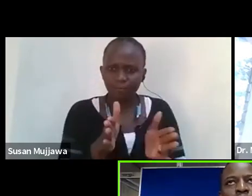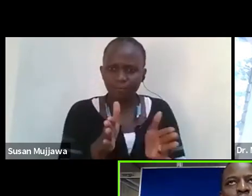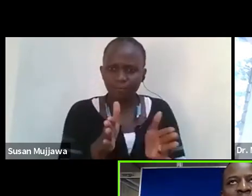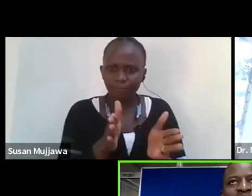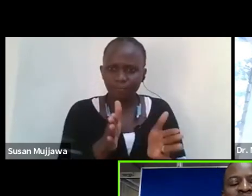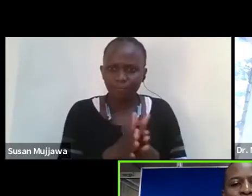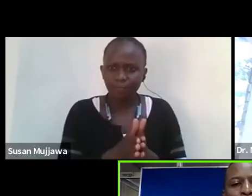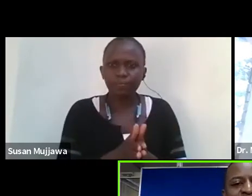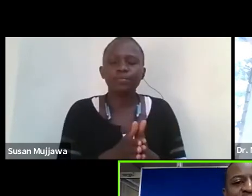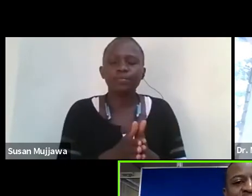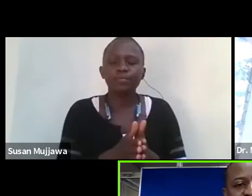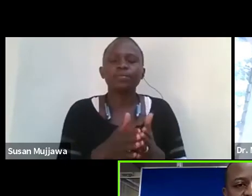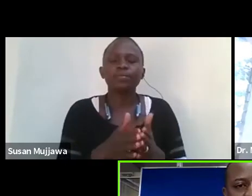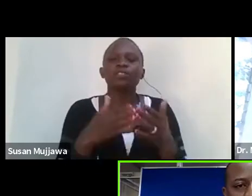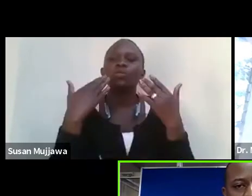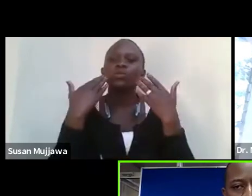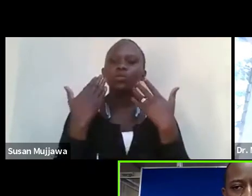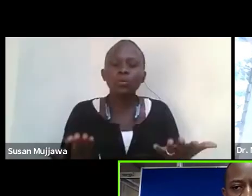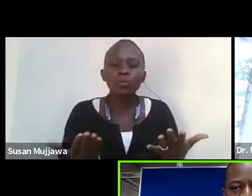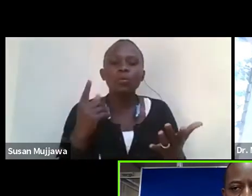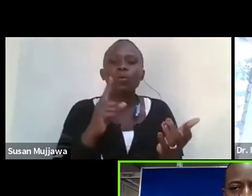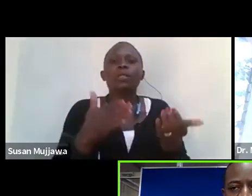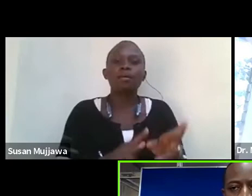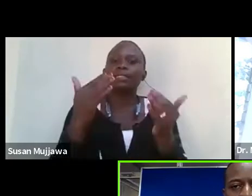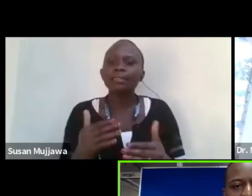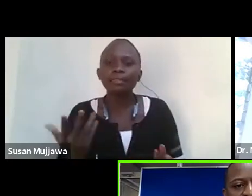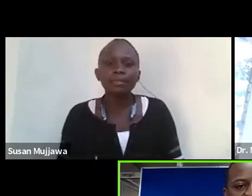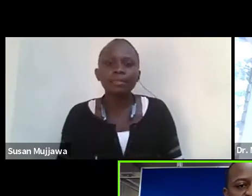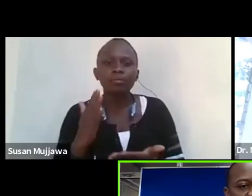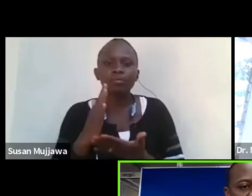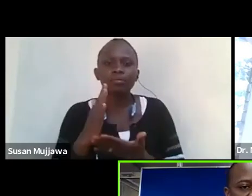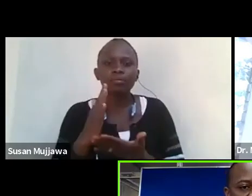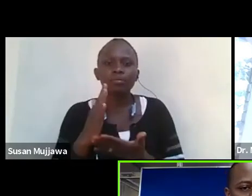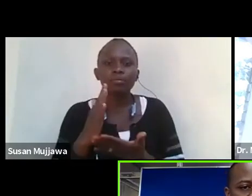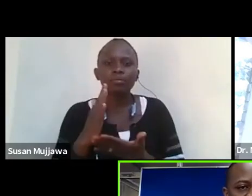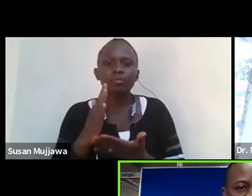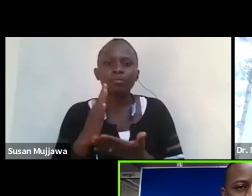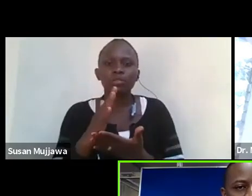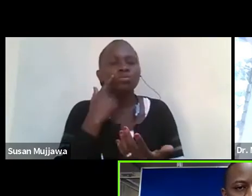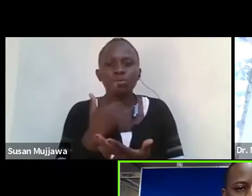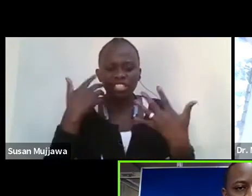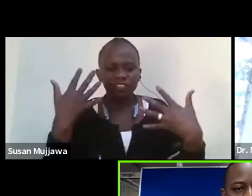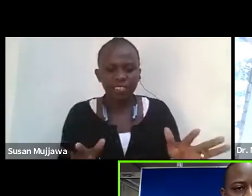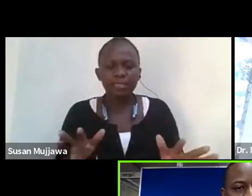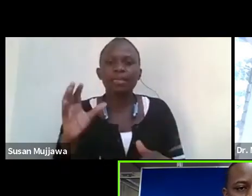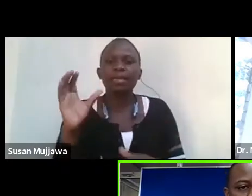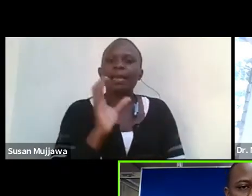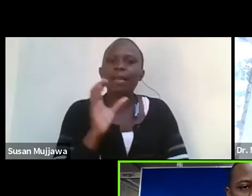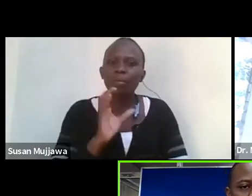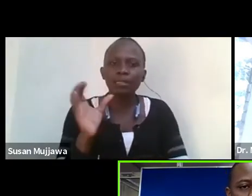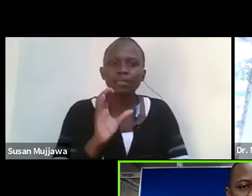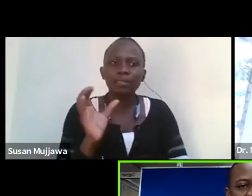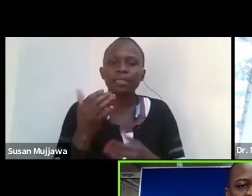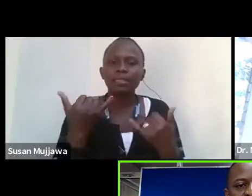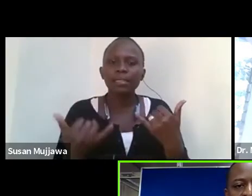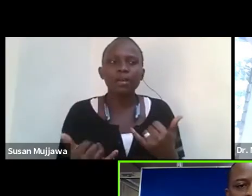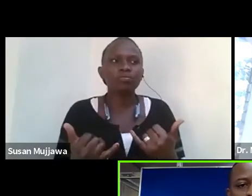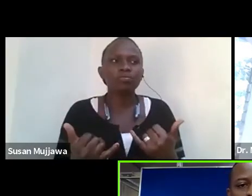to what is happening next, because we have even seen that companies now have moved away from